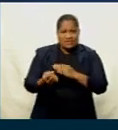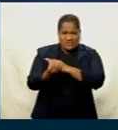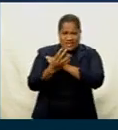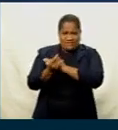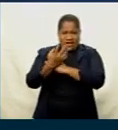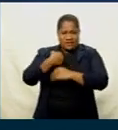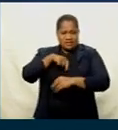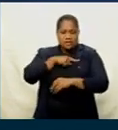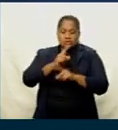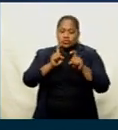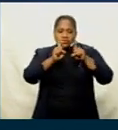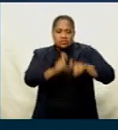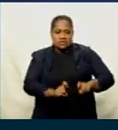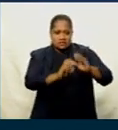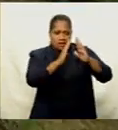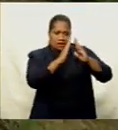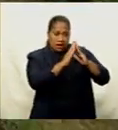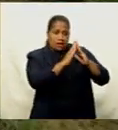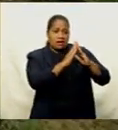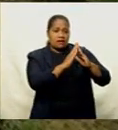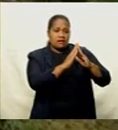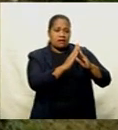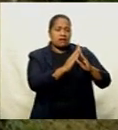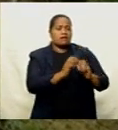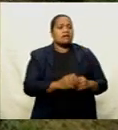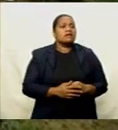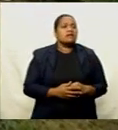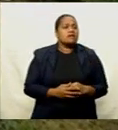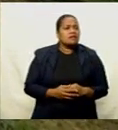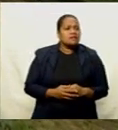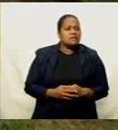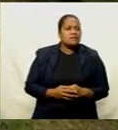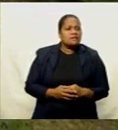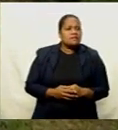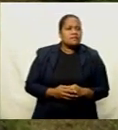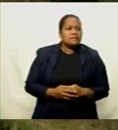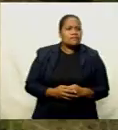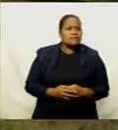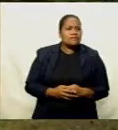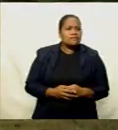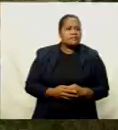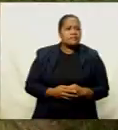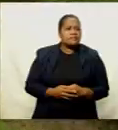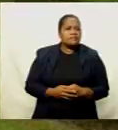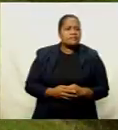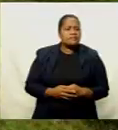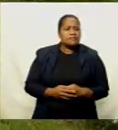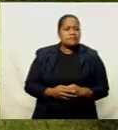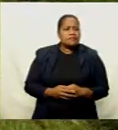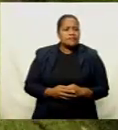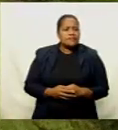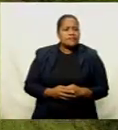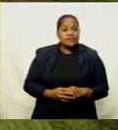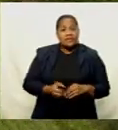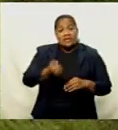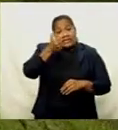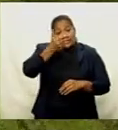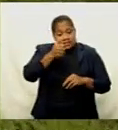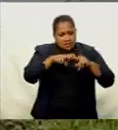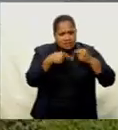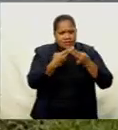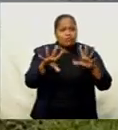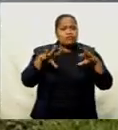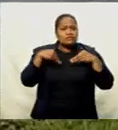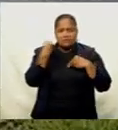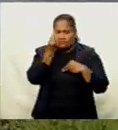indoors, kids and family members to stay indoors. 16 families received ration